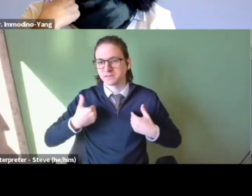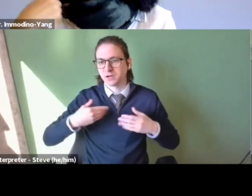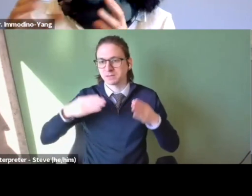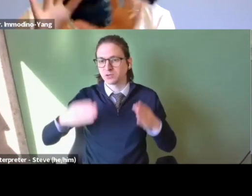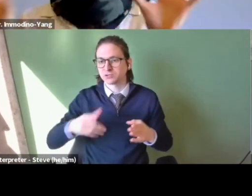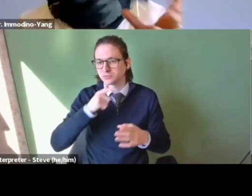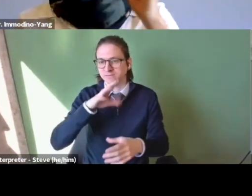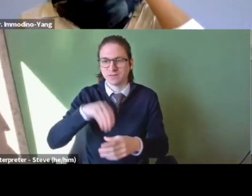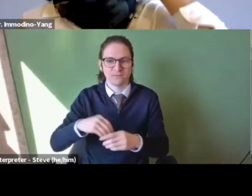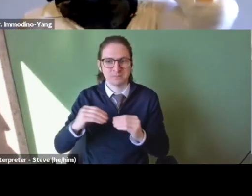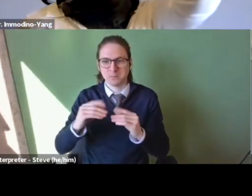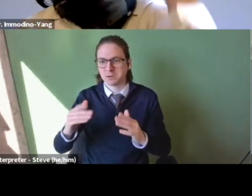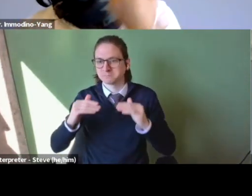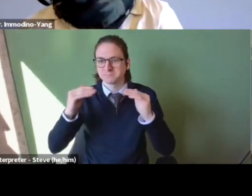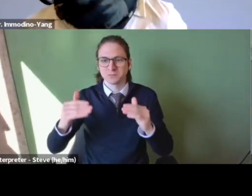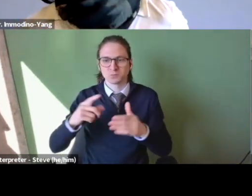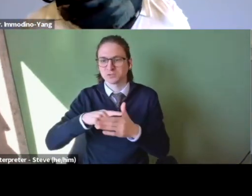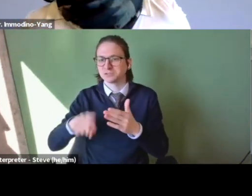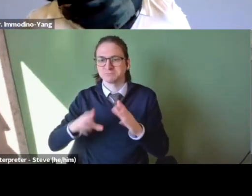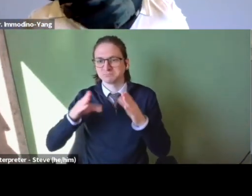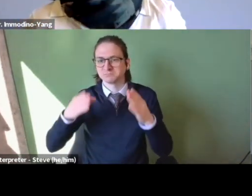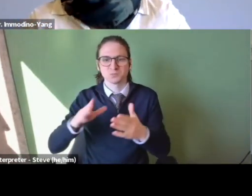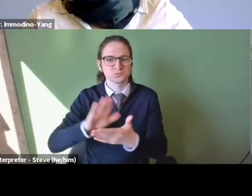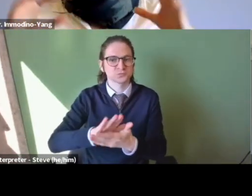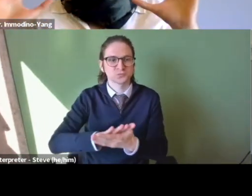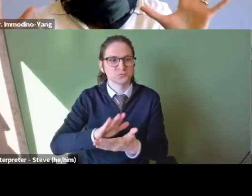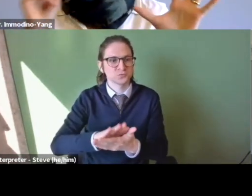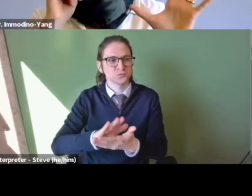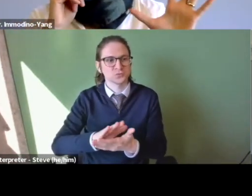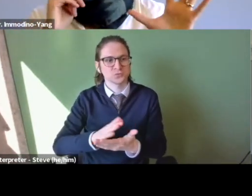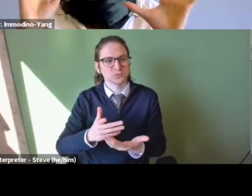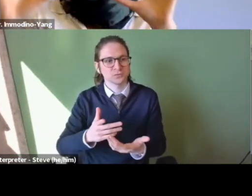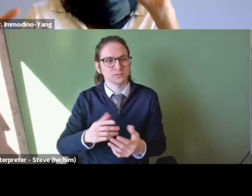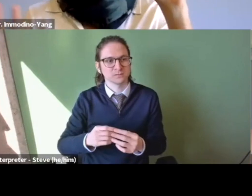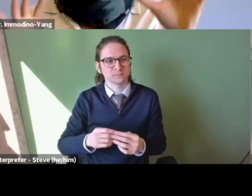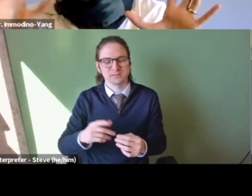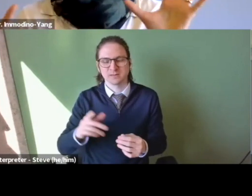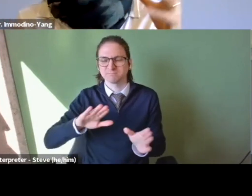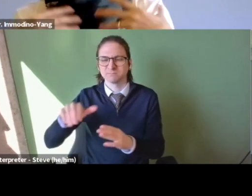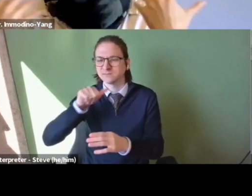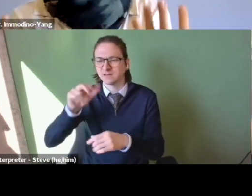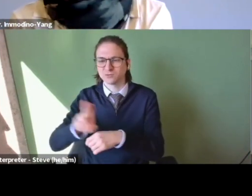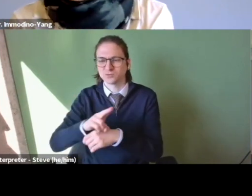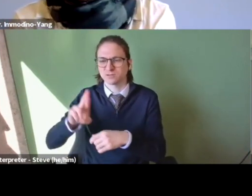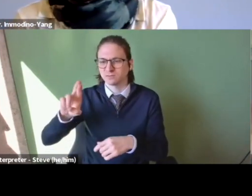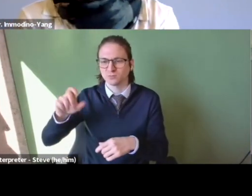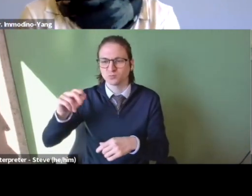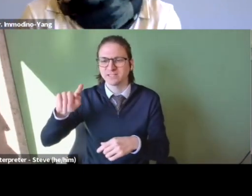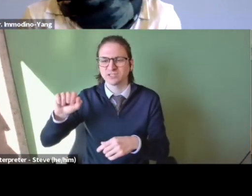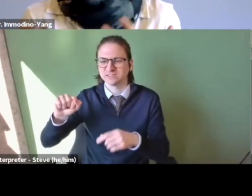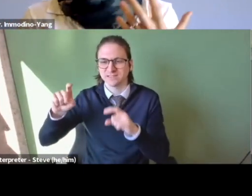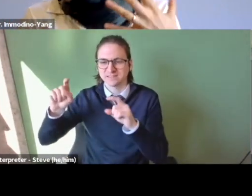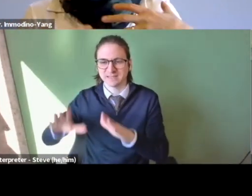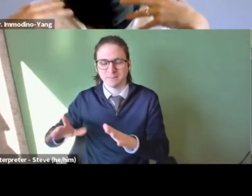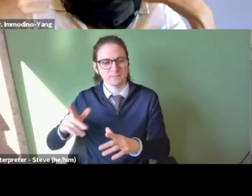a disposition to not use the Regents exam and instead to have these committee-based portfolio presentations